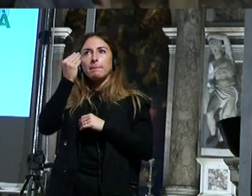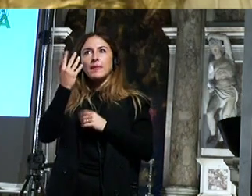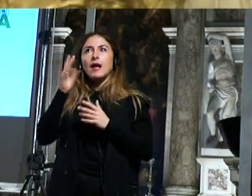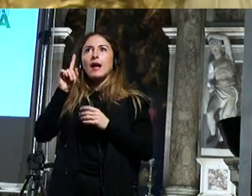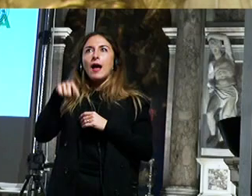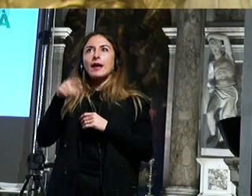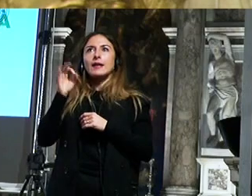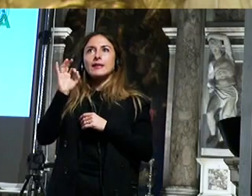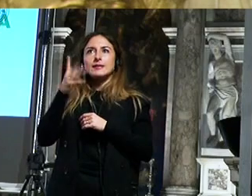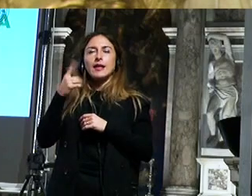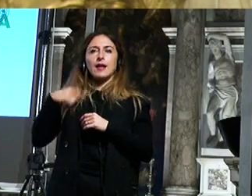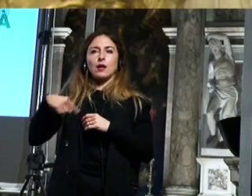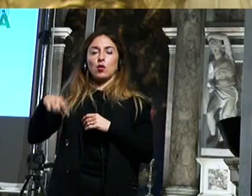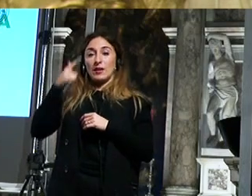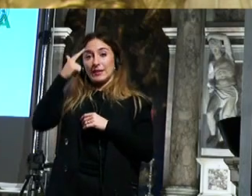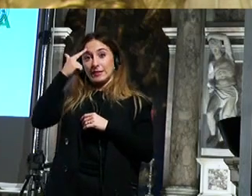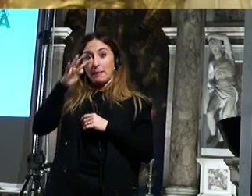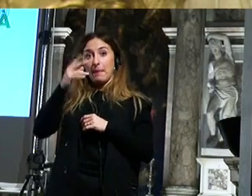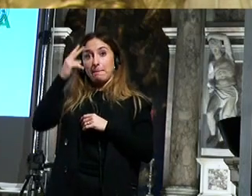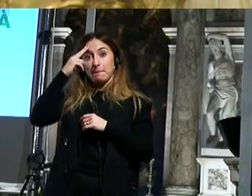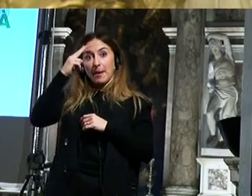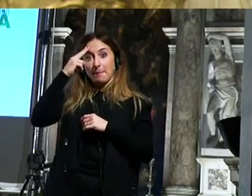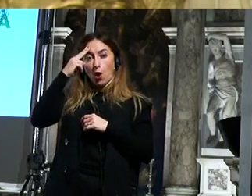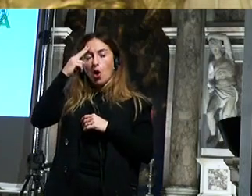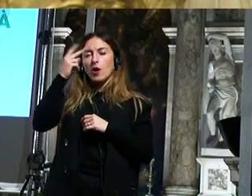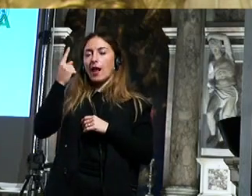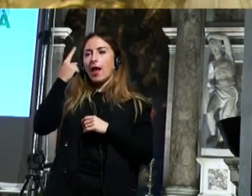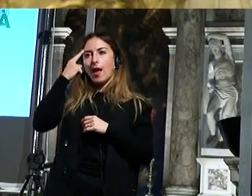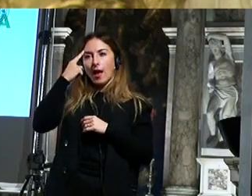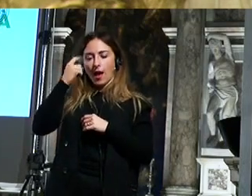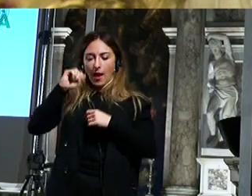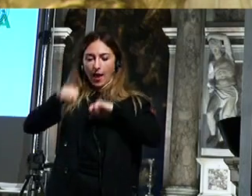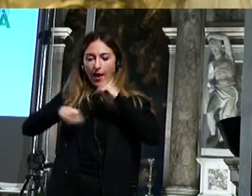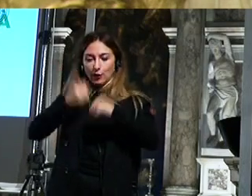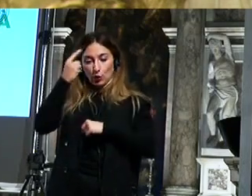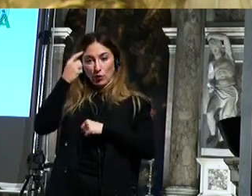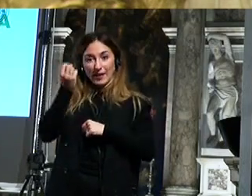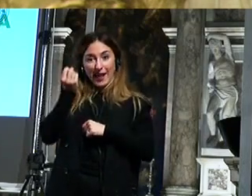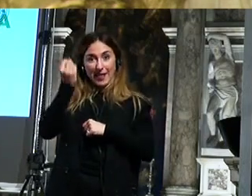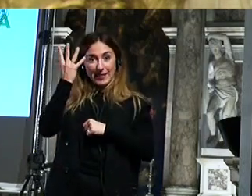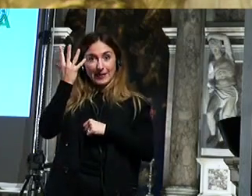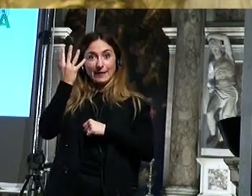memory, of course, is a creative act. We know that it's not an exact...